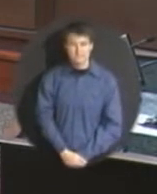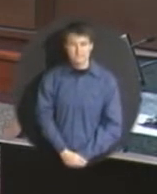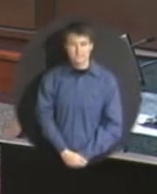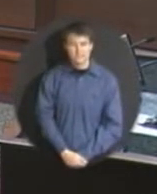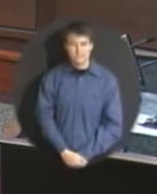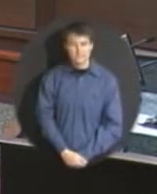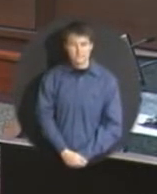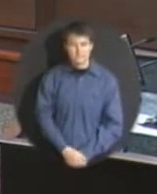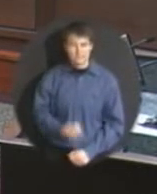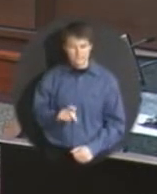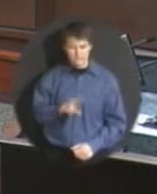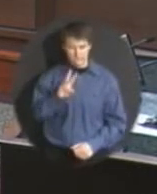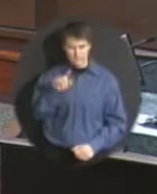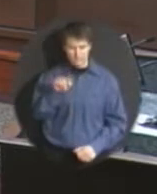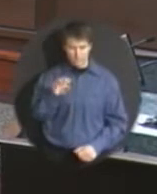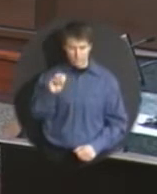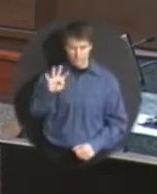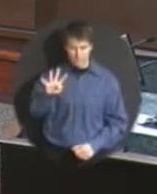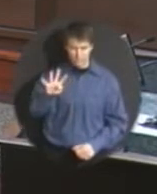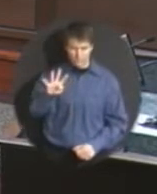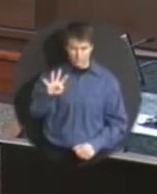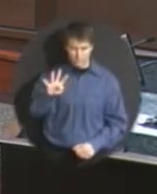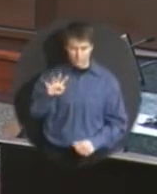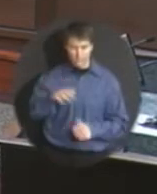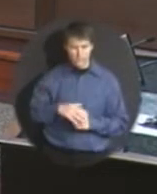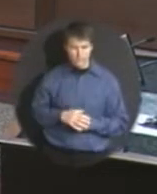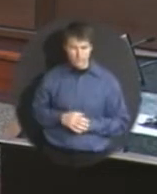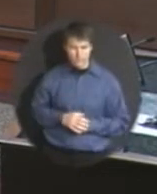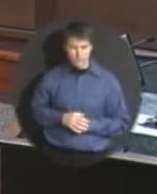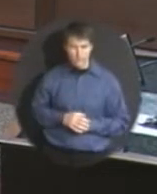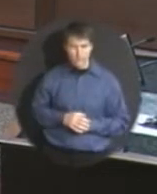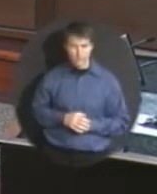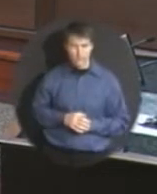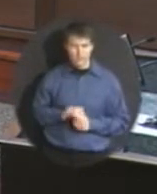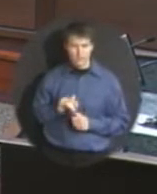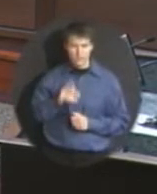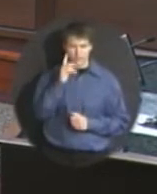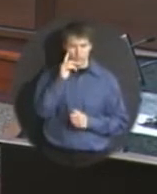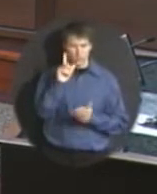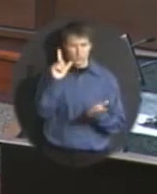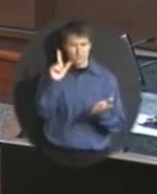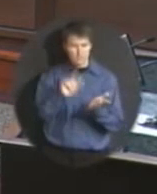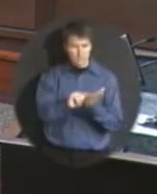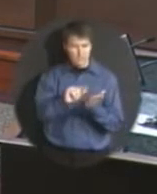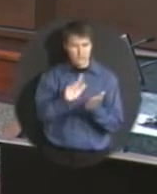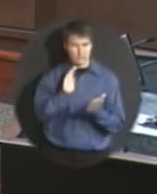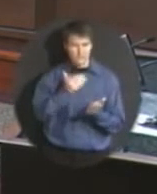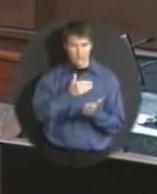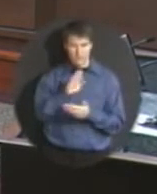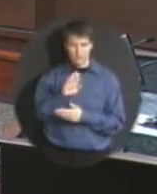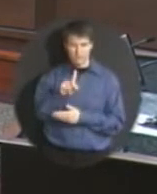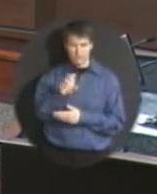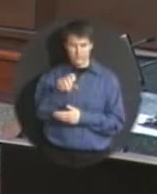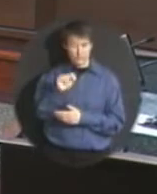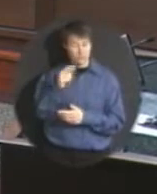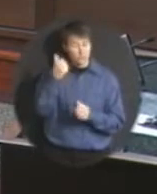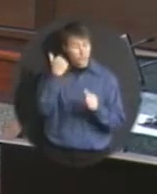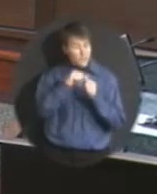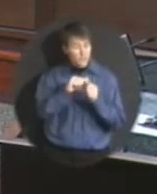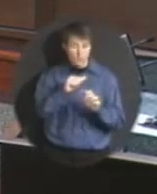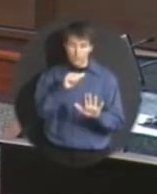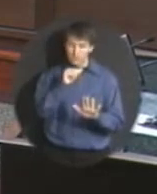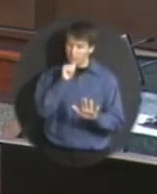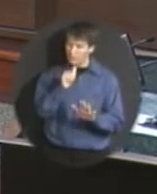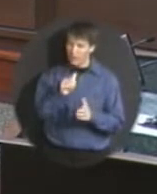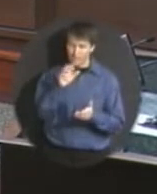Motion carries. 6.04 is the publication of our budget. As a reminder, we are not